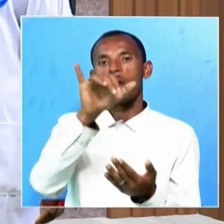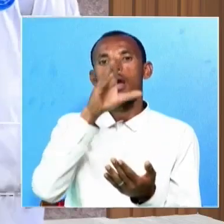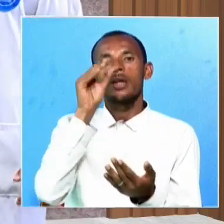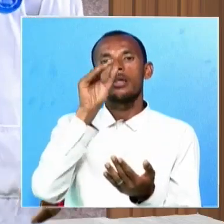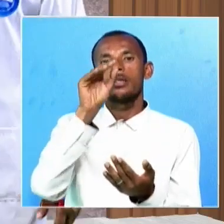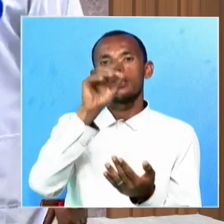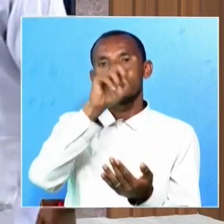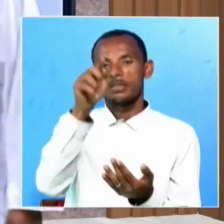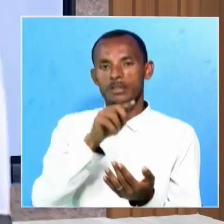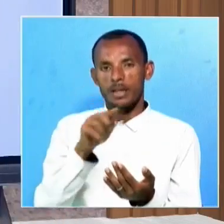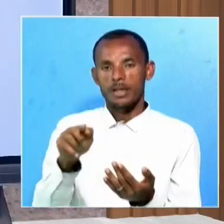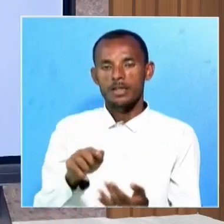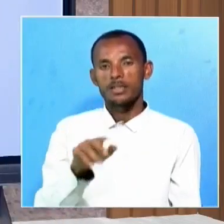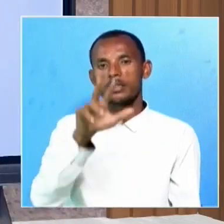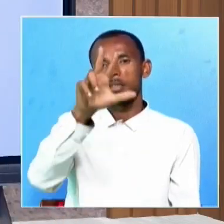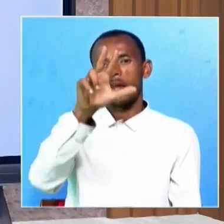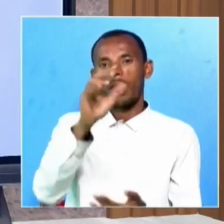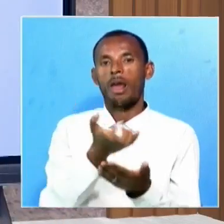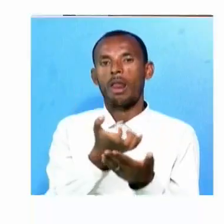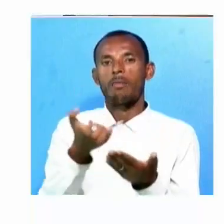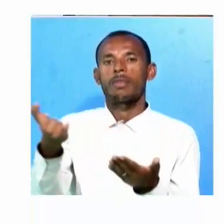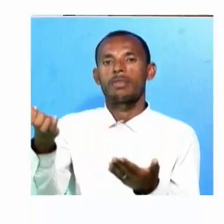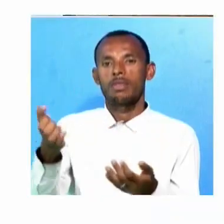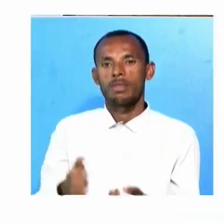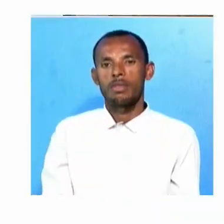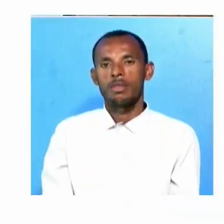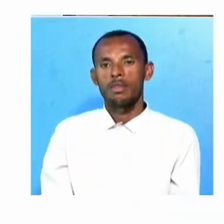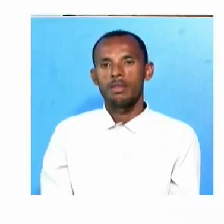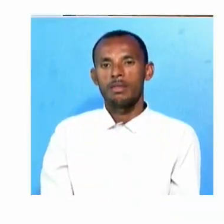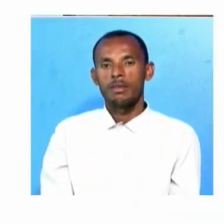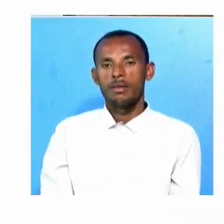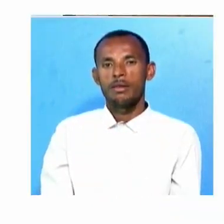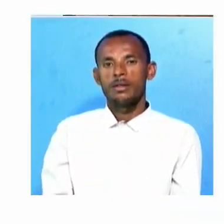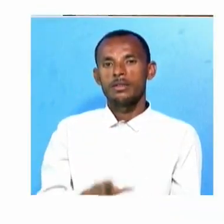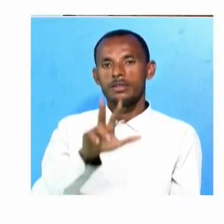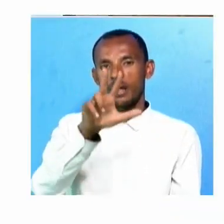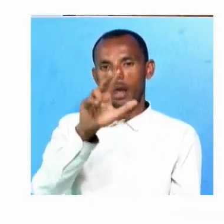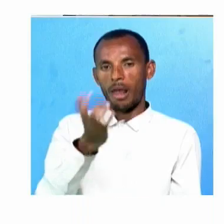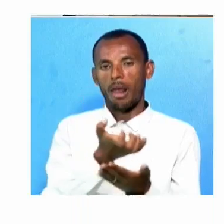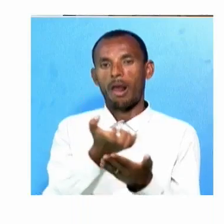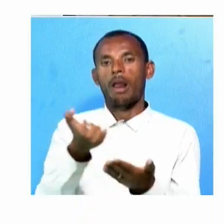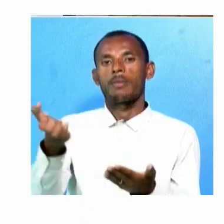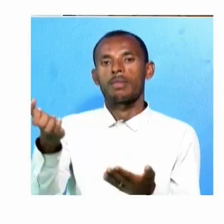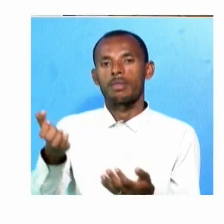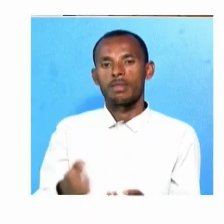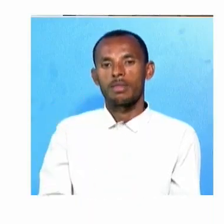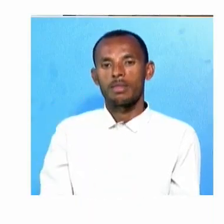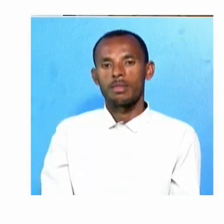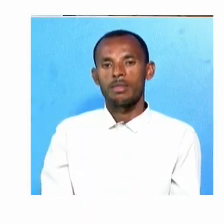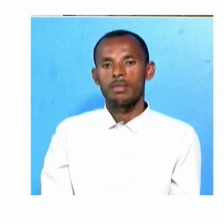It contains 3 elements. This set contains 3 elements.